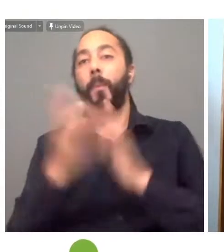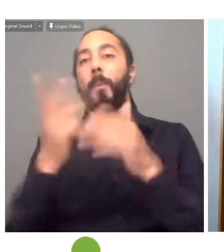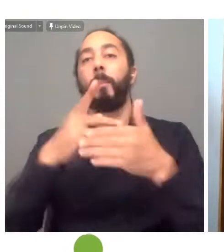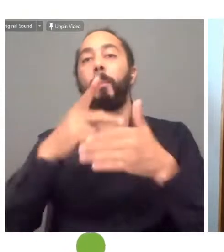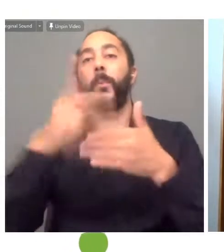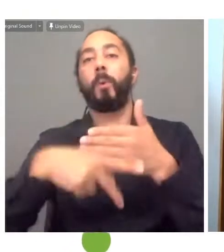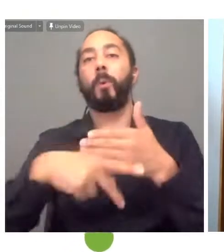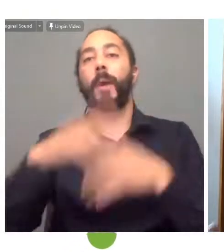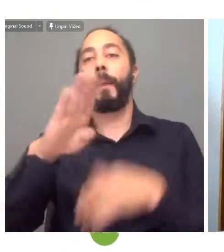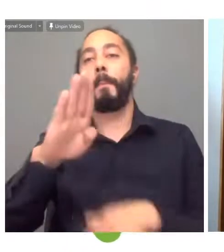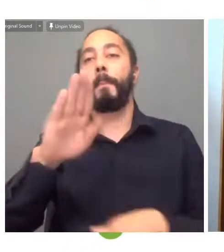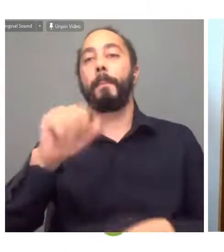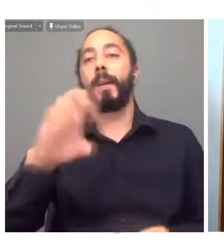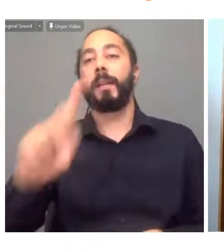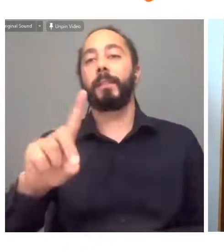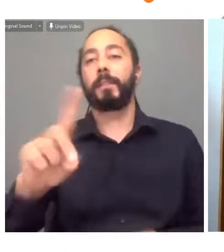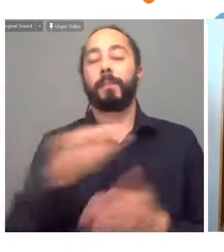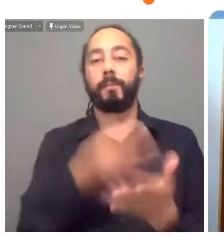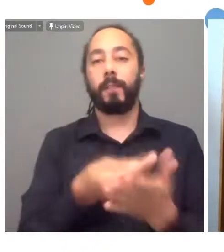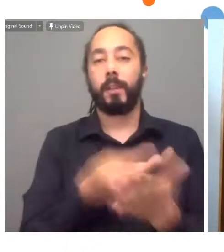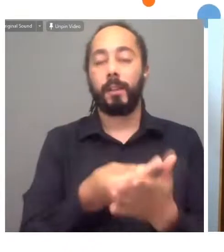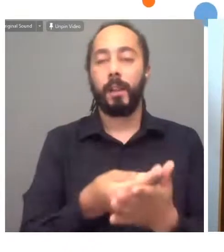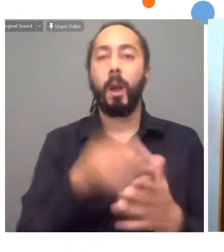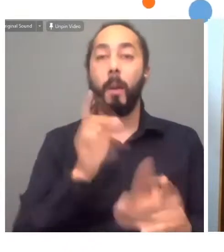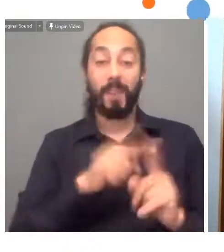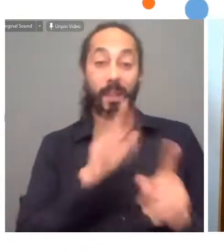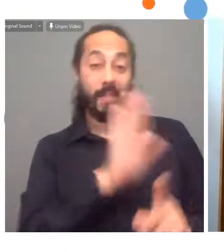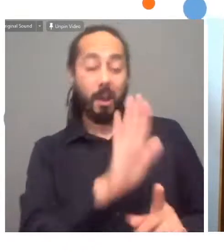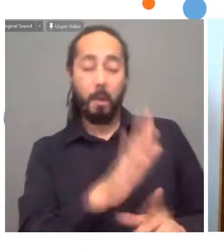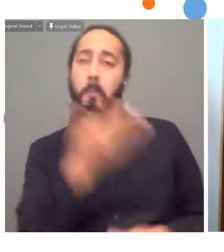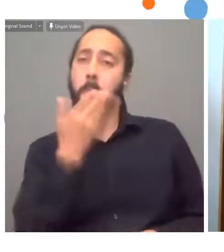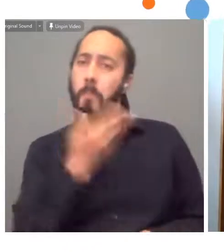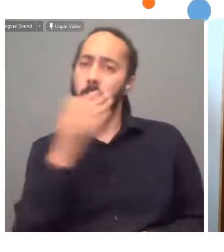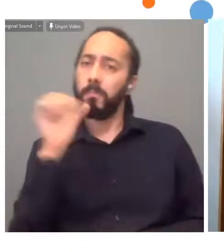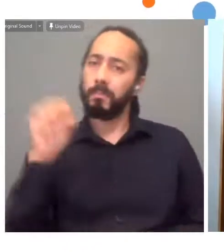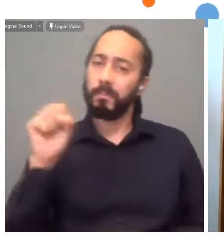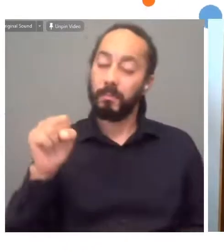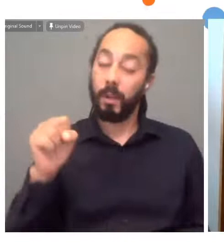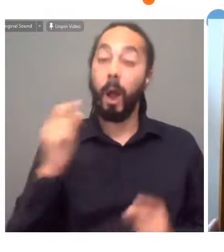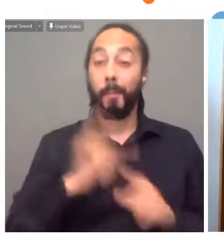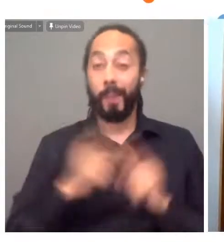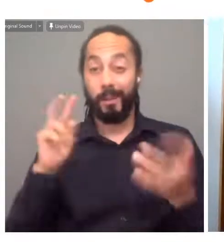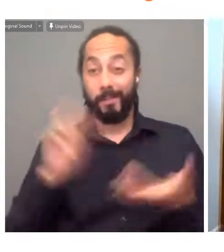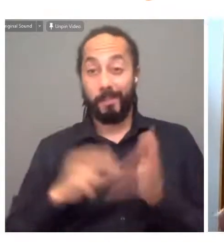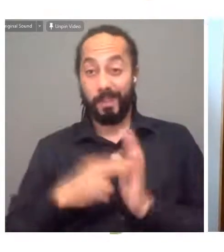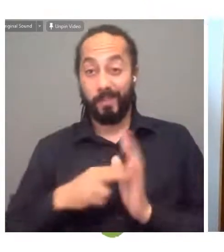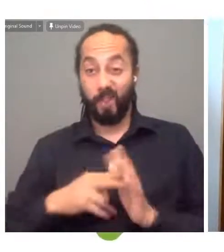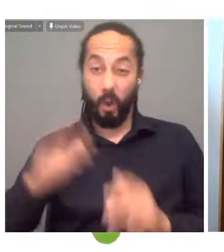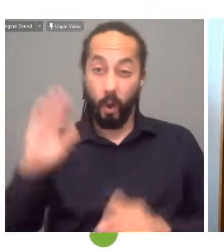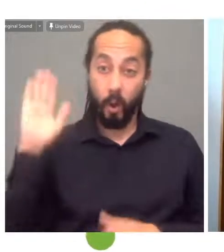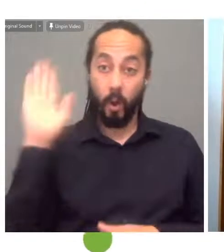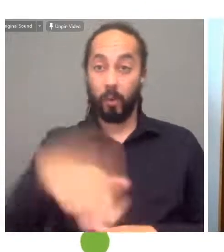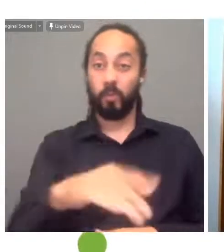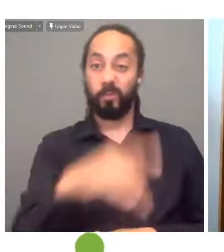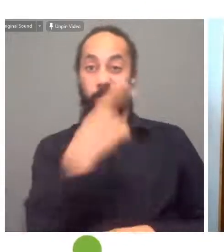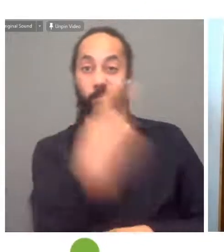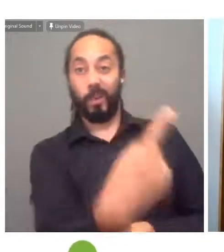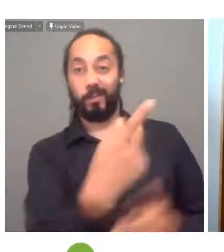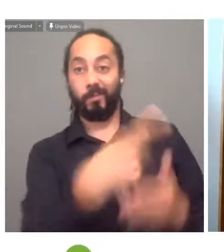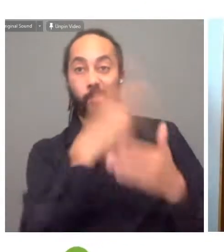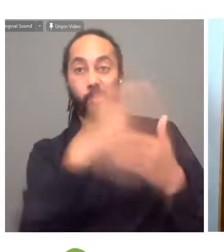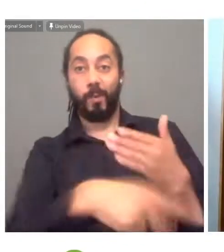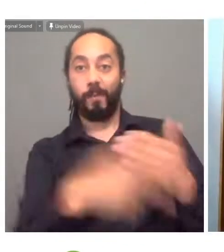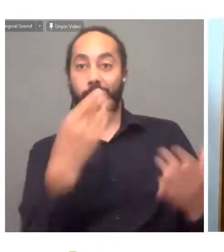know, there's merits to having program-based funding, but I don't think it should all be program-based funding for the exact reasons